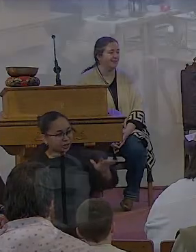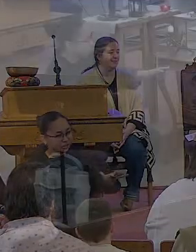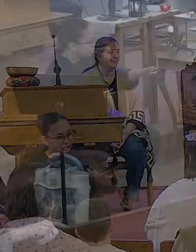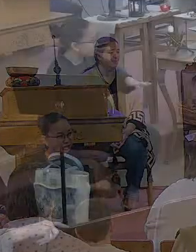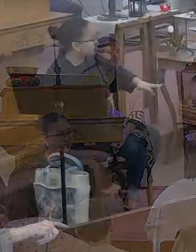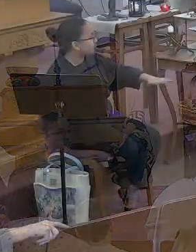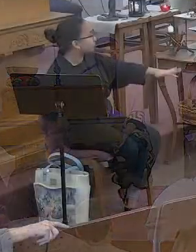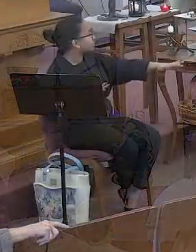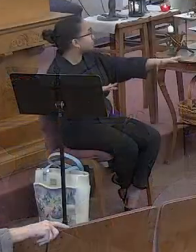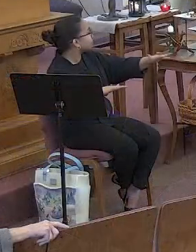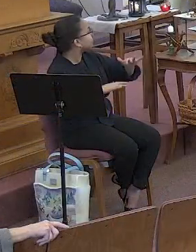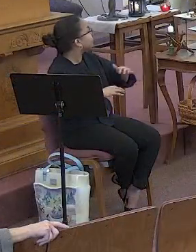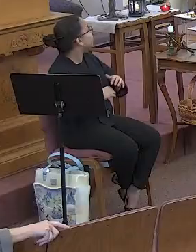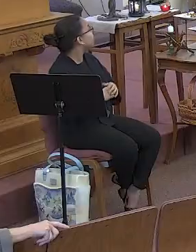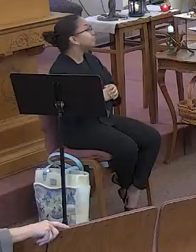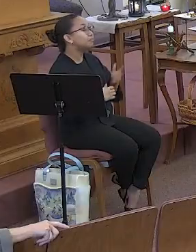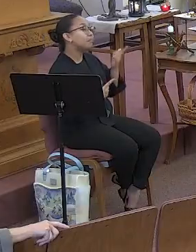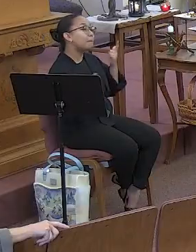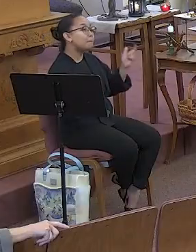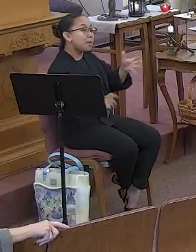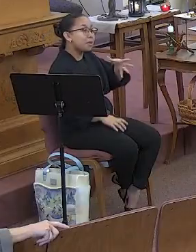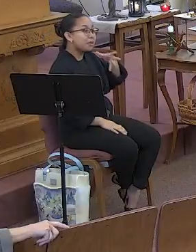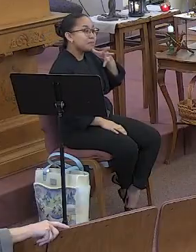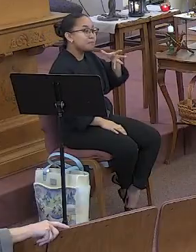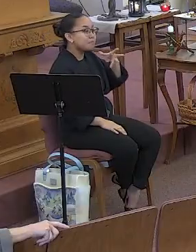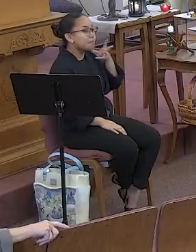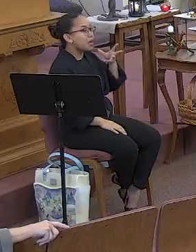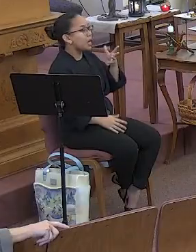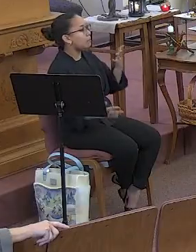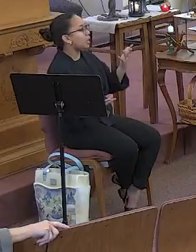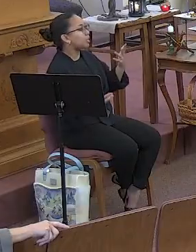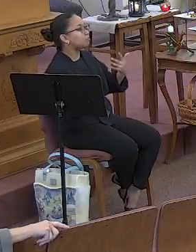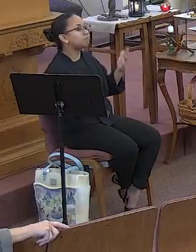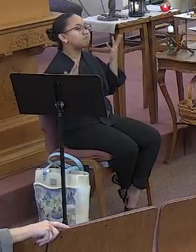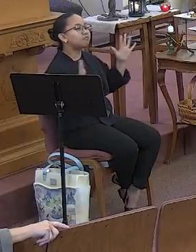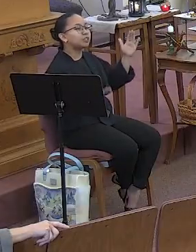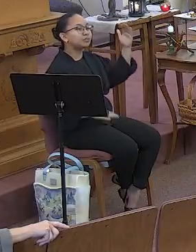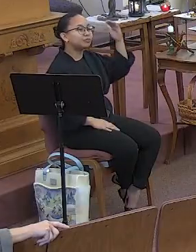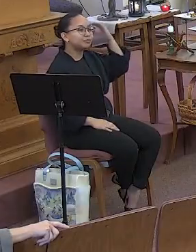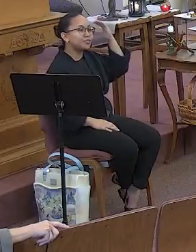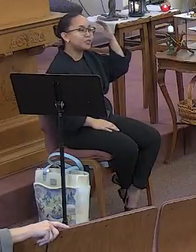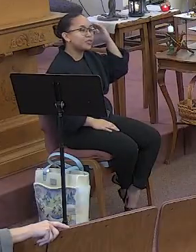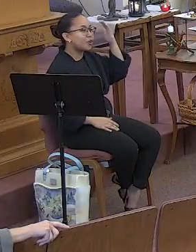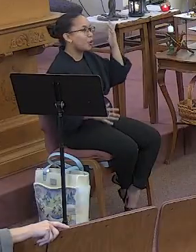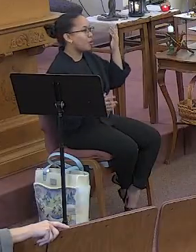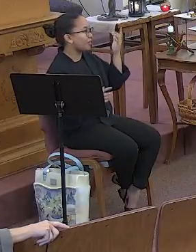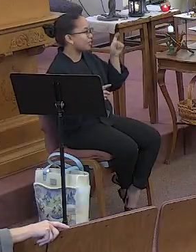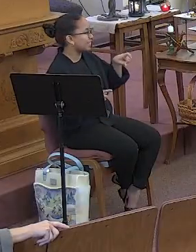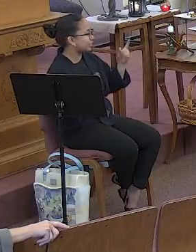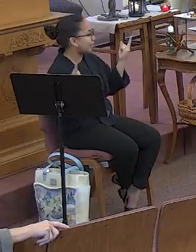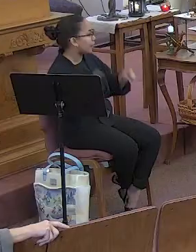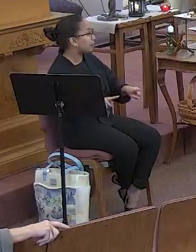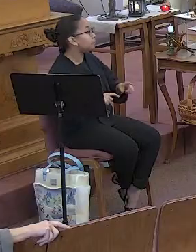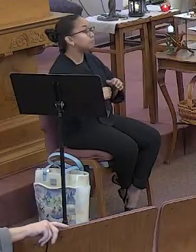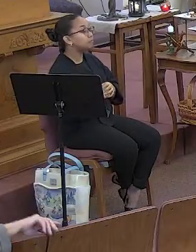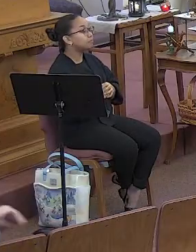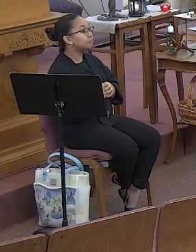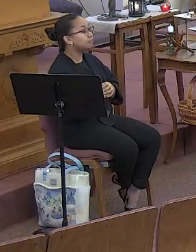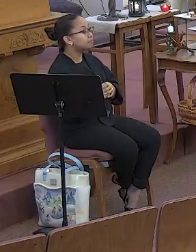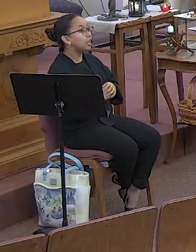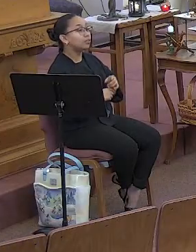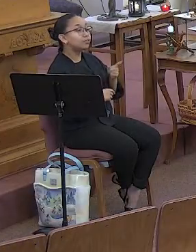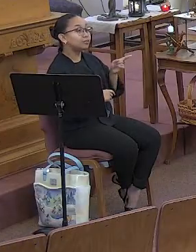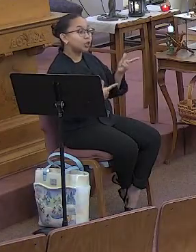everywhere. And Big Mama saw what needed to be done all right. She rolled